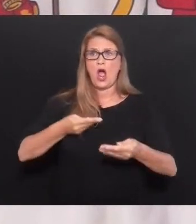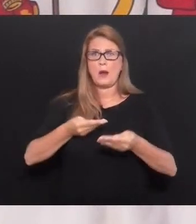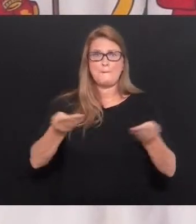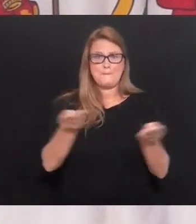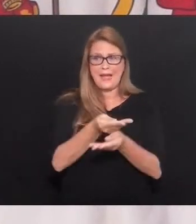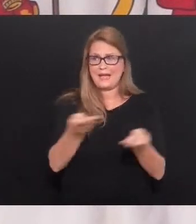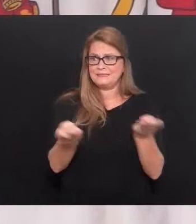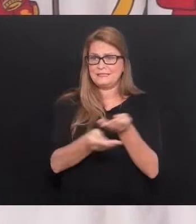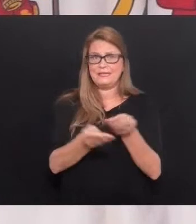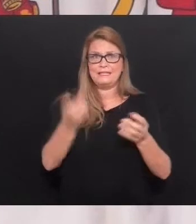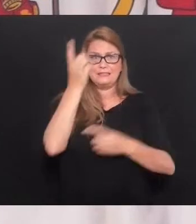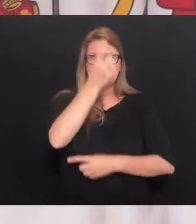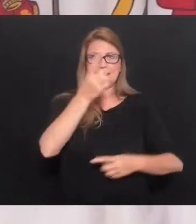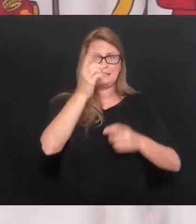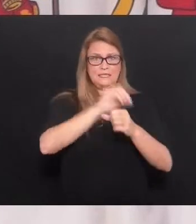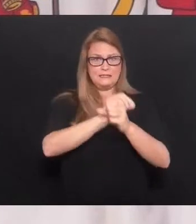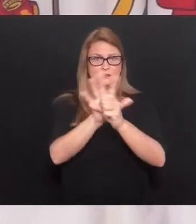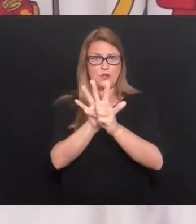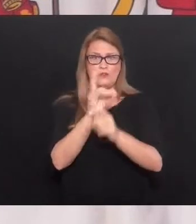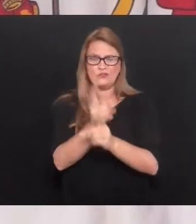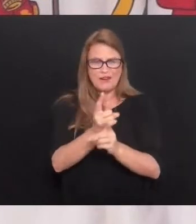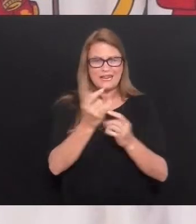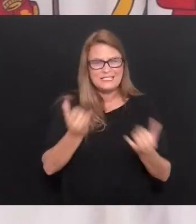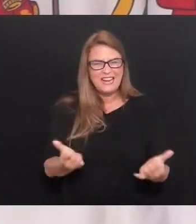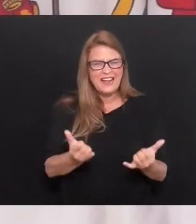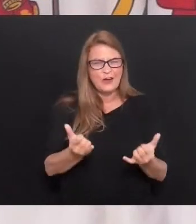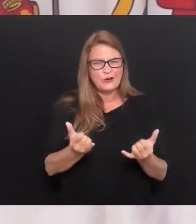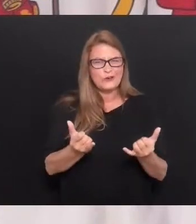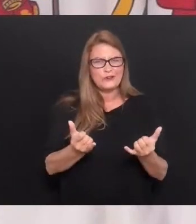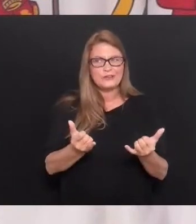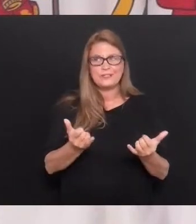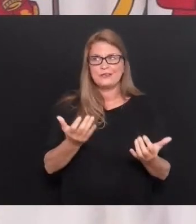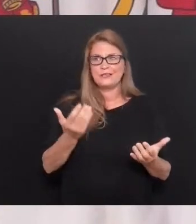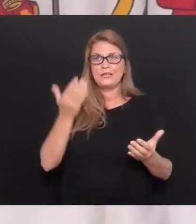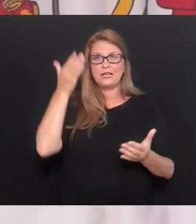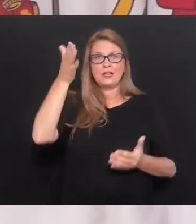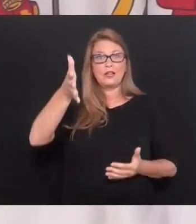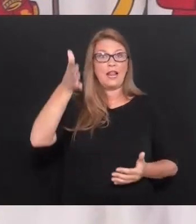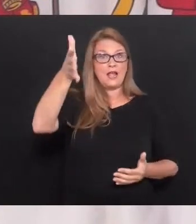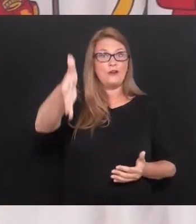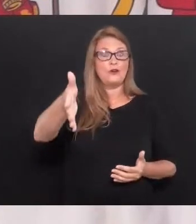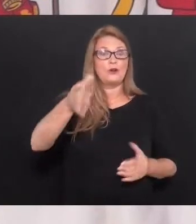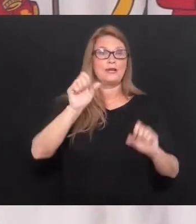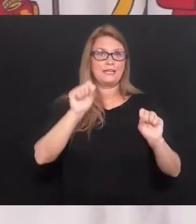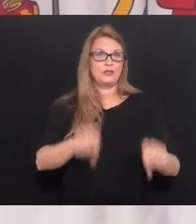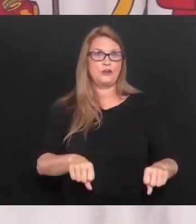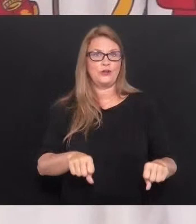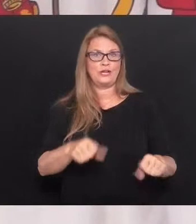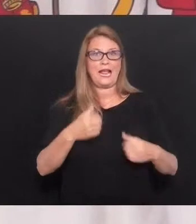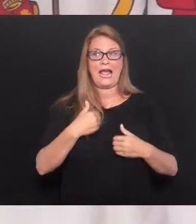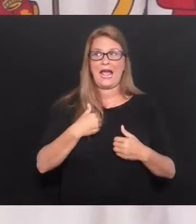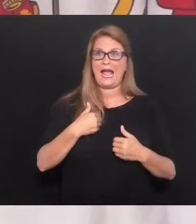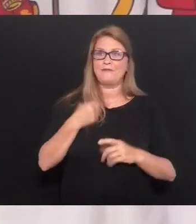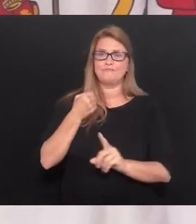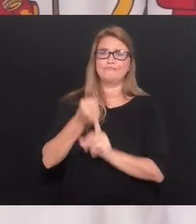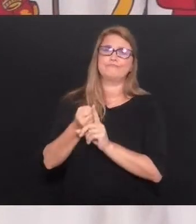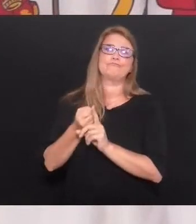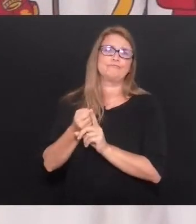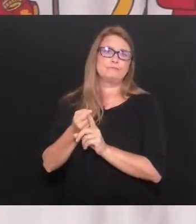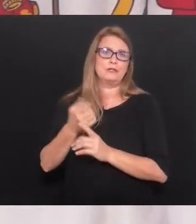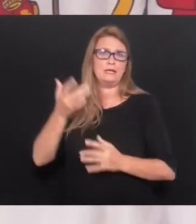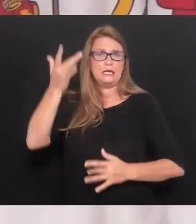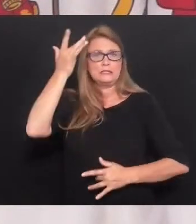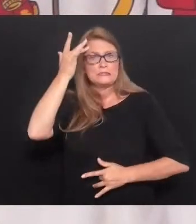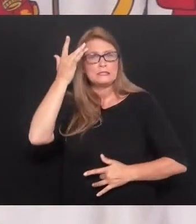in them right now, and could end up, as we go forward, it could very well end up with side effects or something that would not be